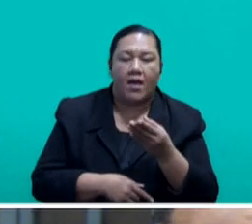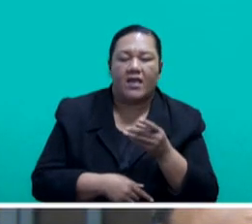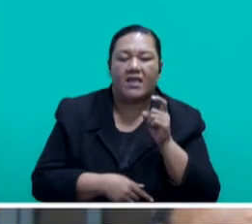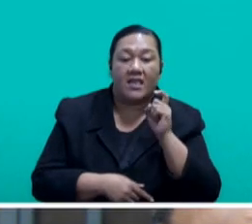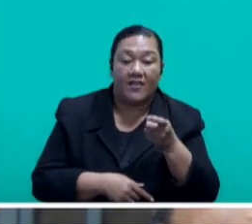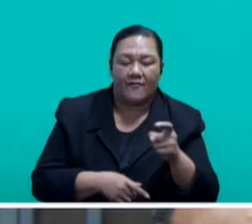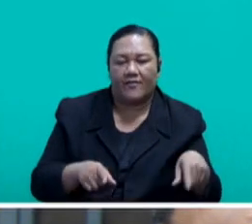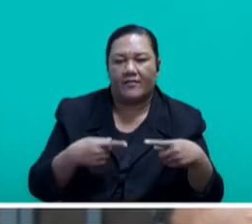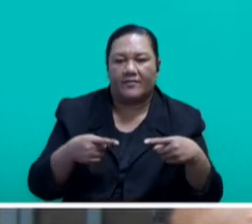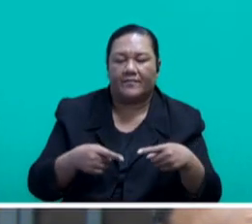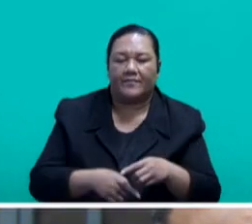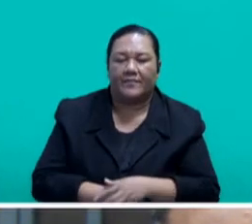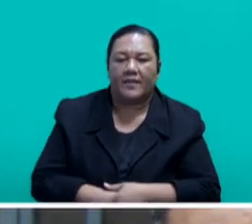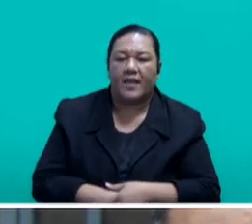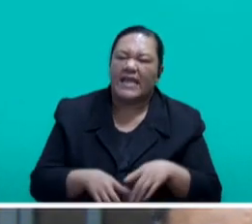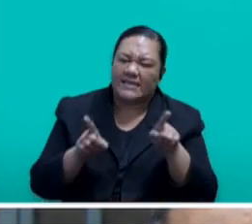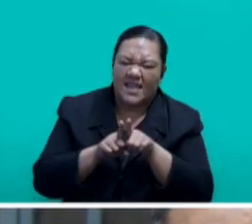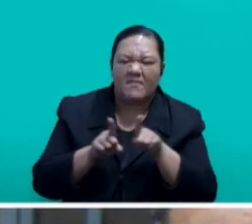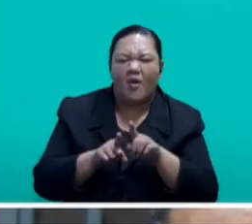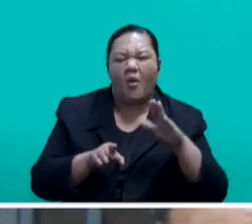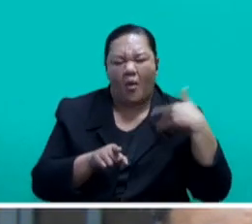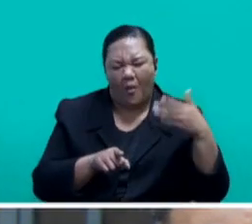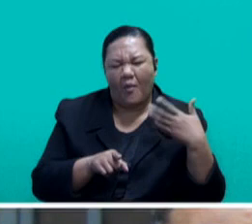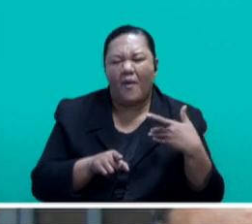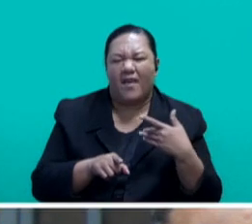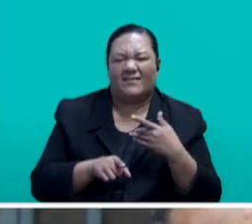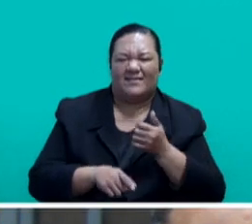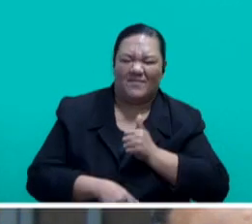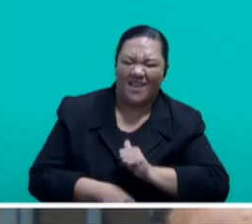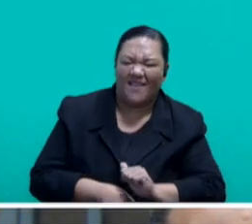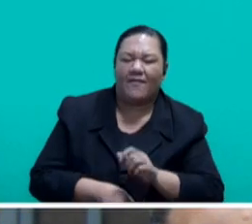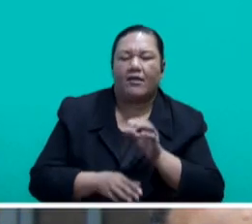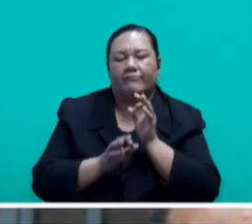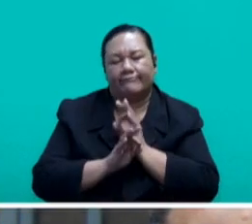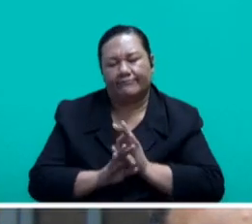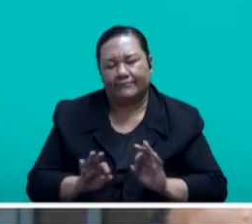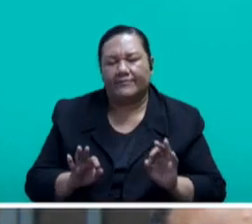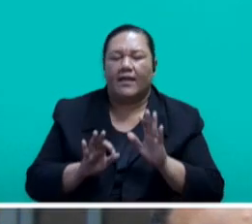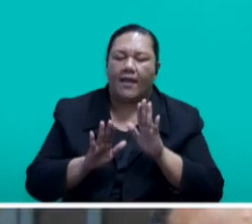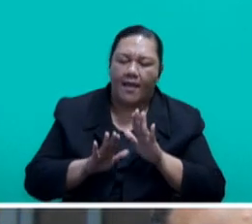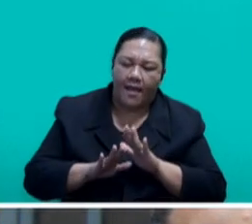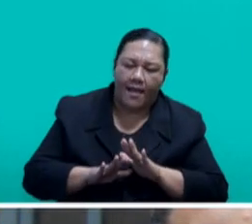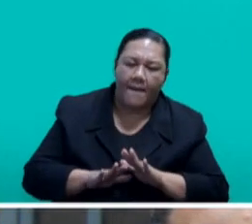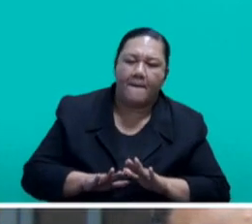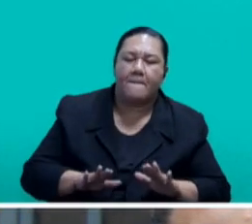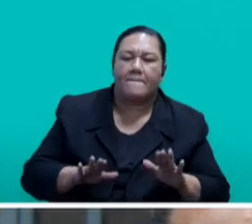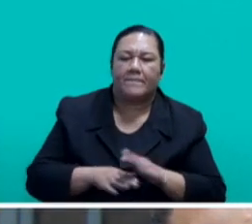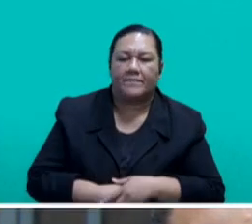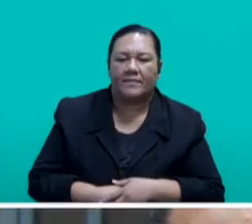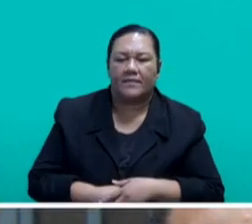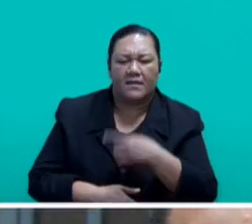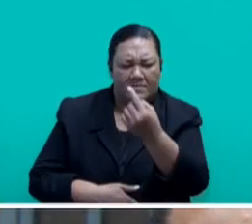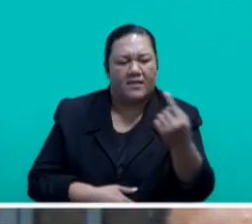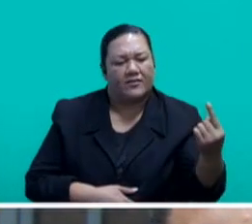as usual, he was cool and calm, and this is what he told us. Be yourself.